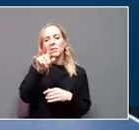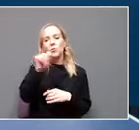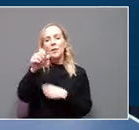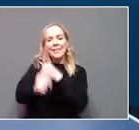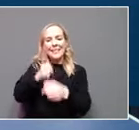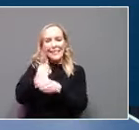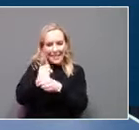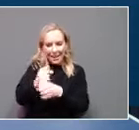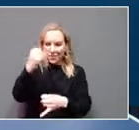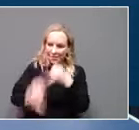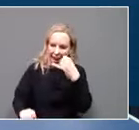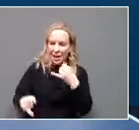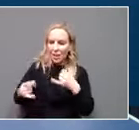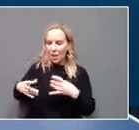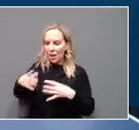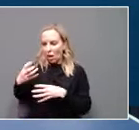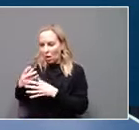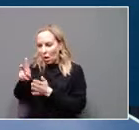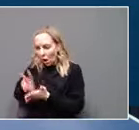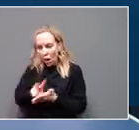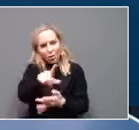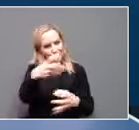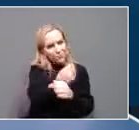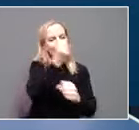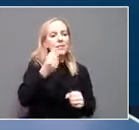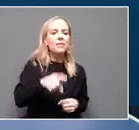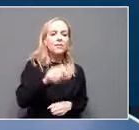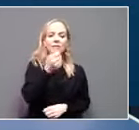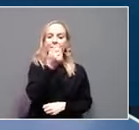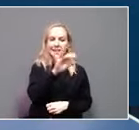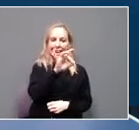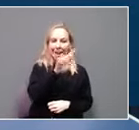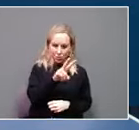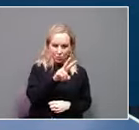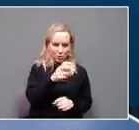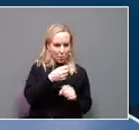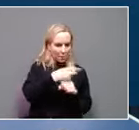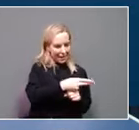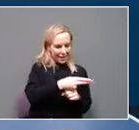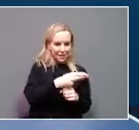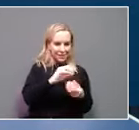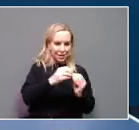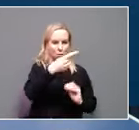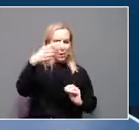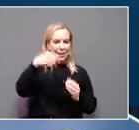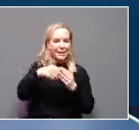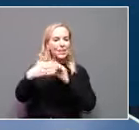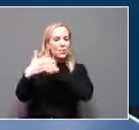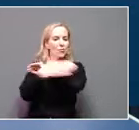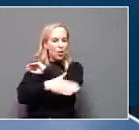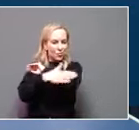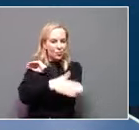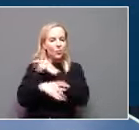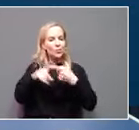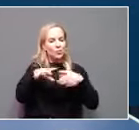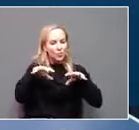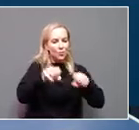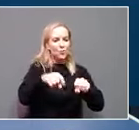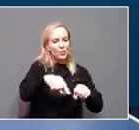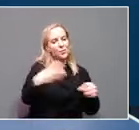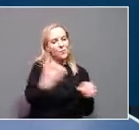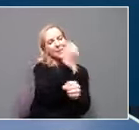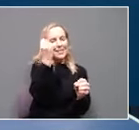the SEC tournament in 1982, beating the number one team in the country to secure this win. You